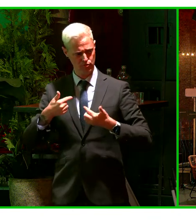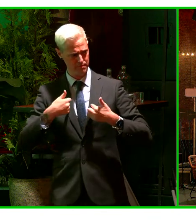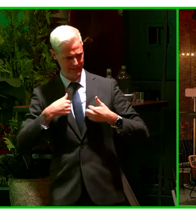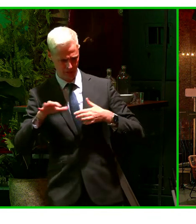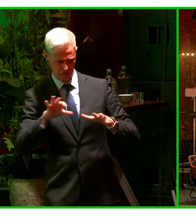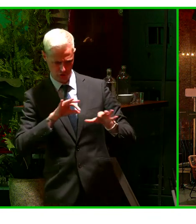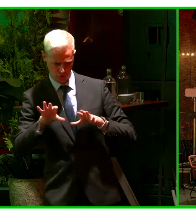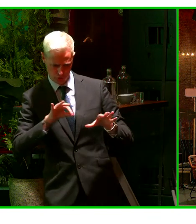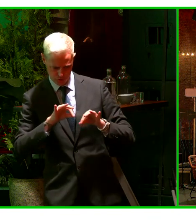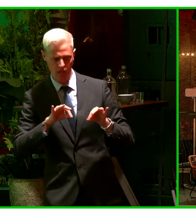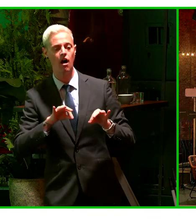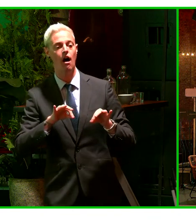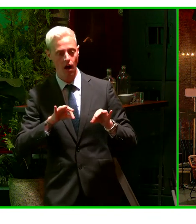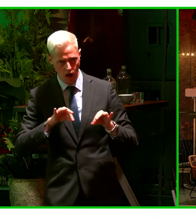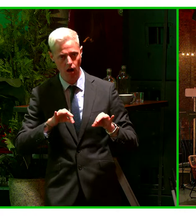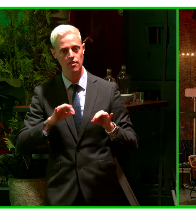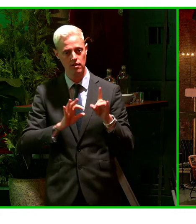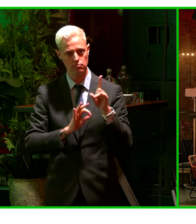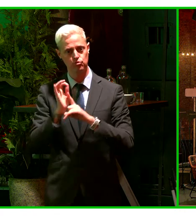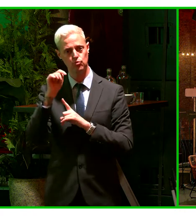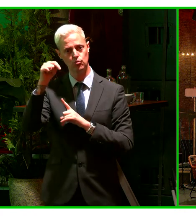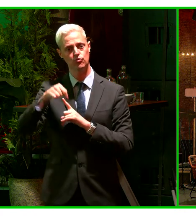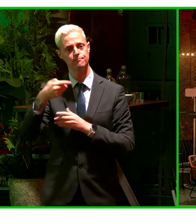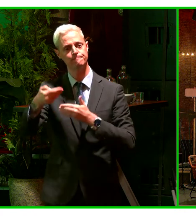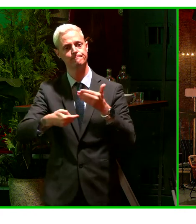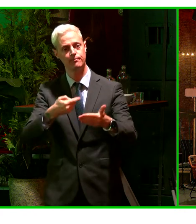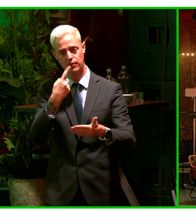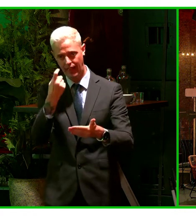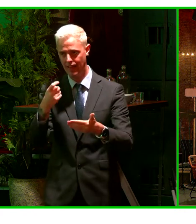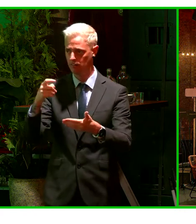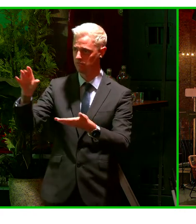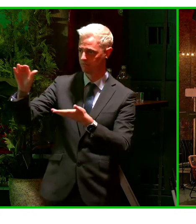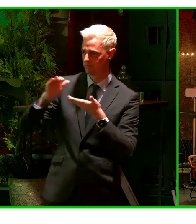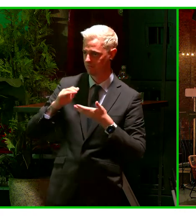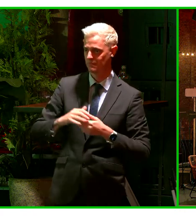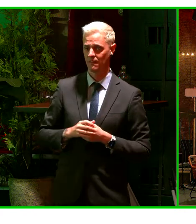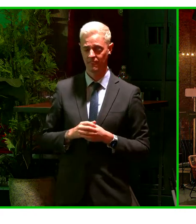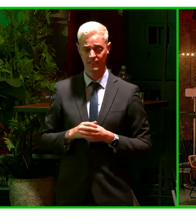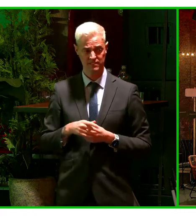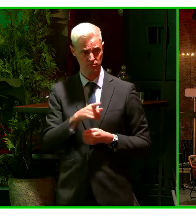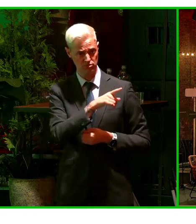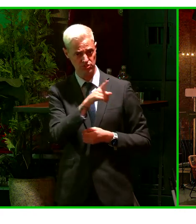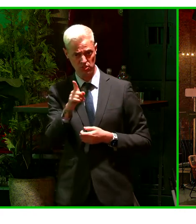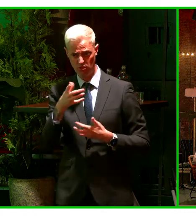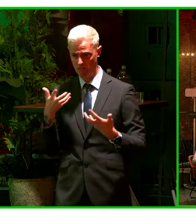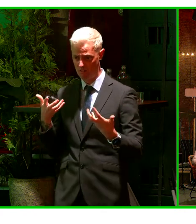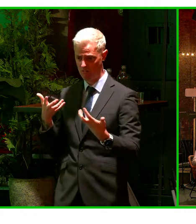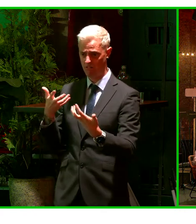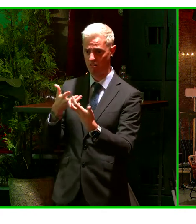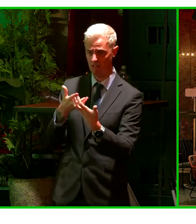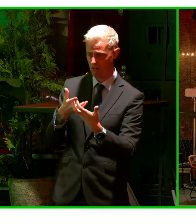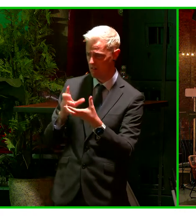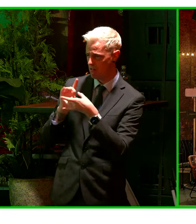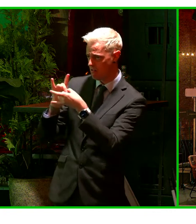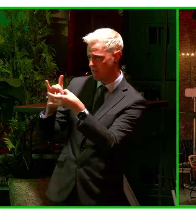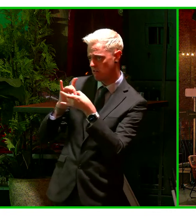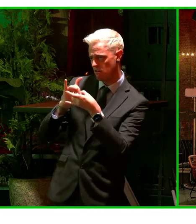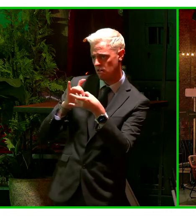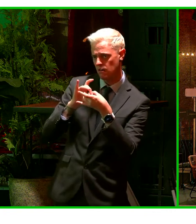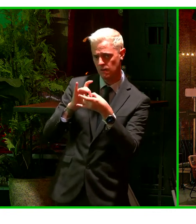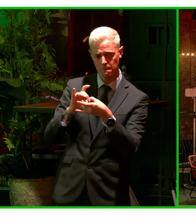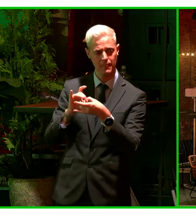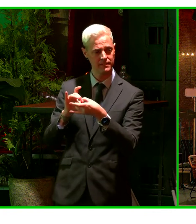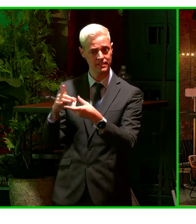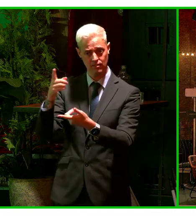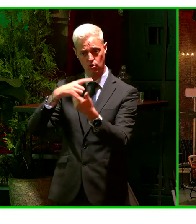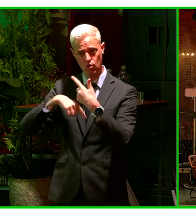choices. And so the one thing I'd say is, get involved, get educated, work with people who